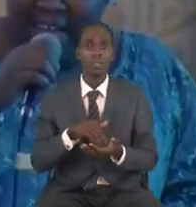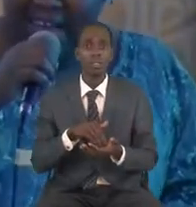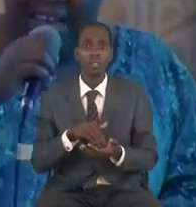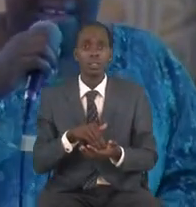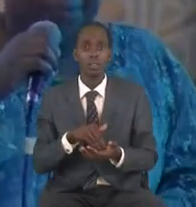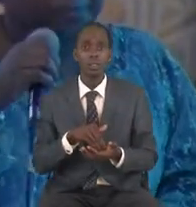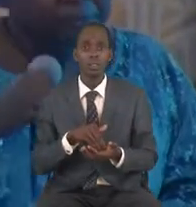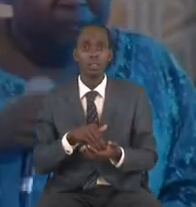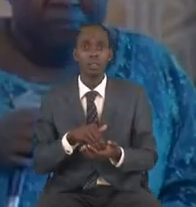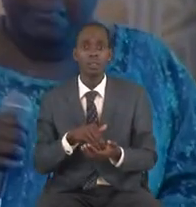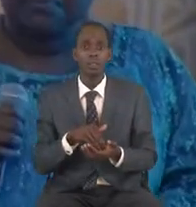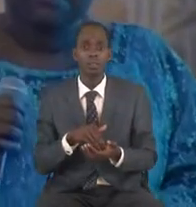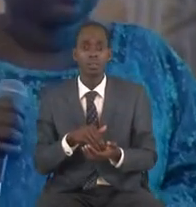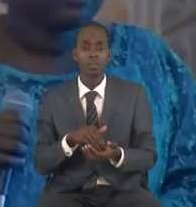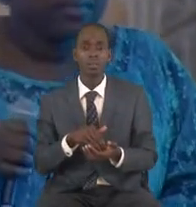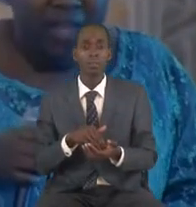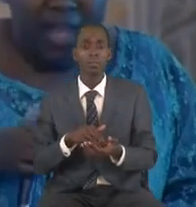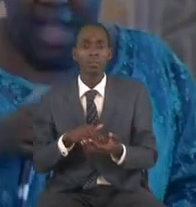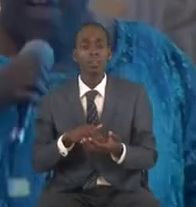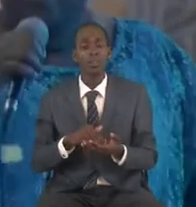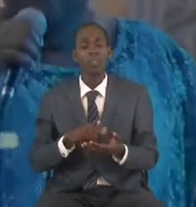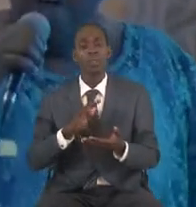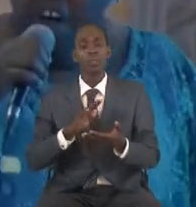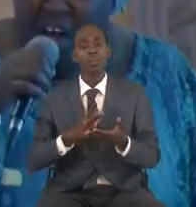again. Forgive us, Lord.